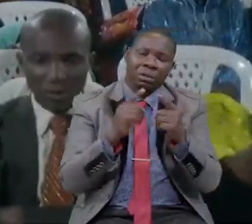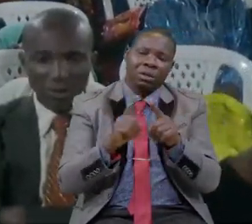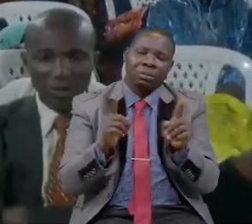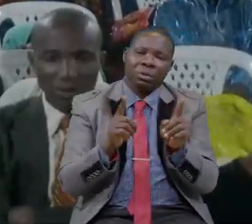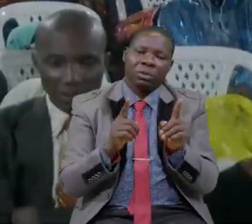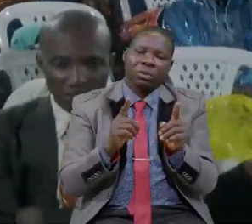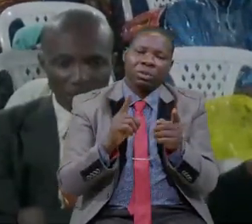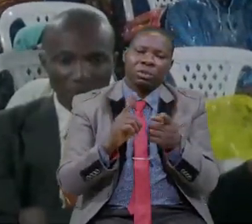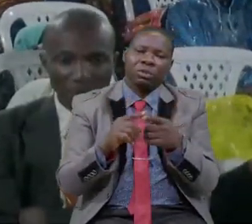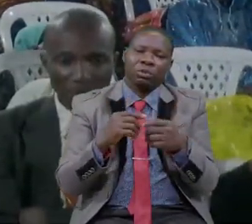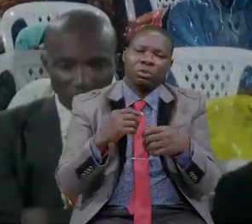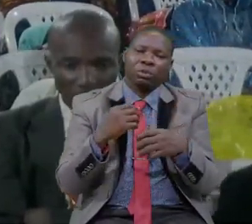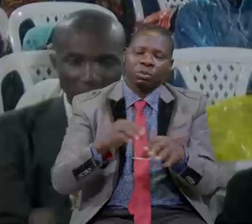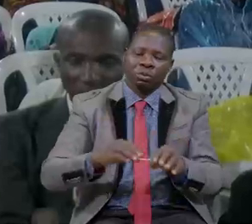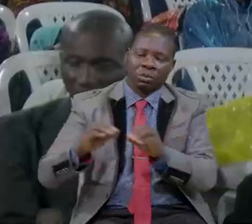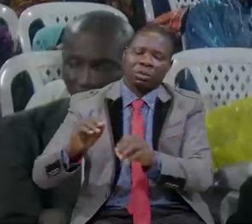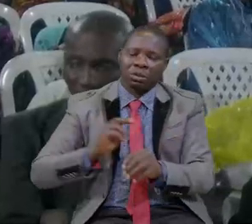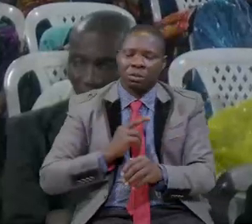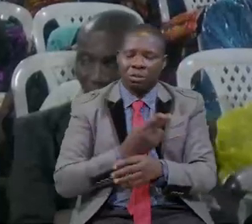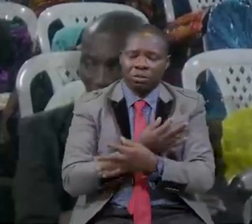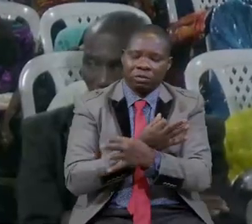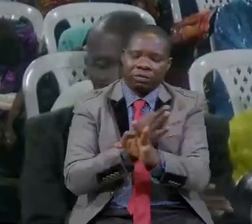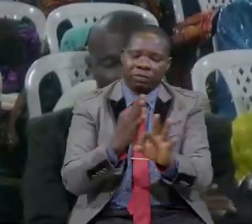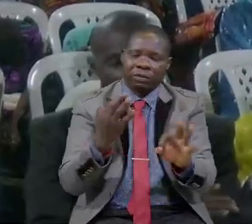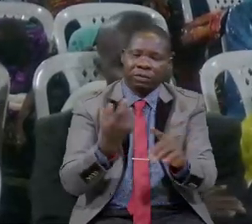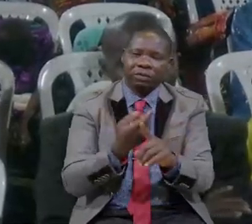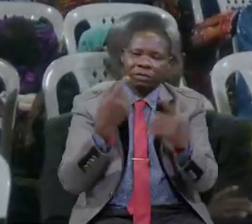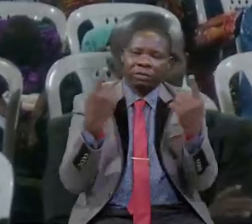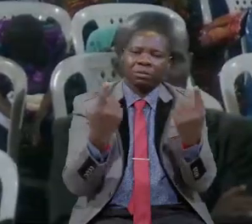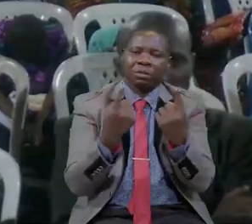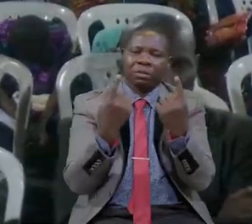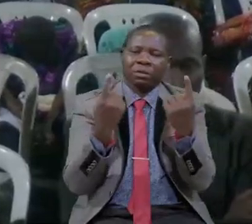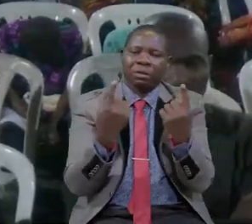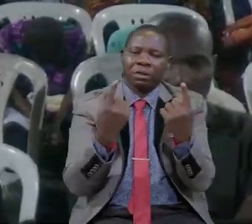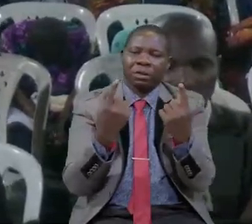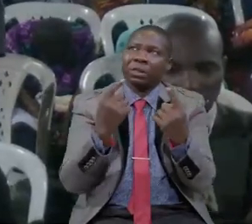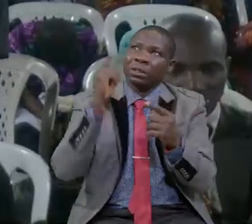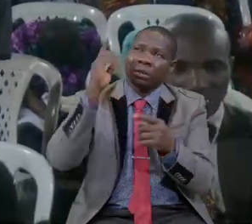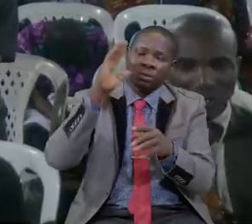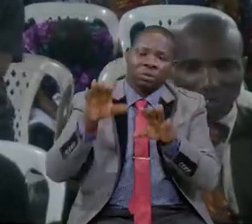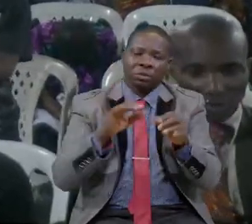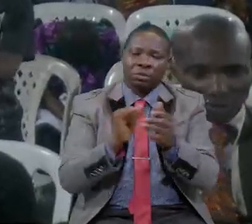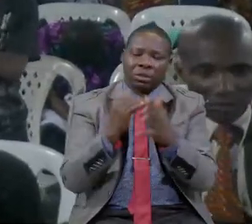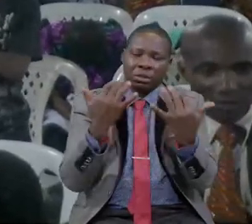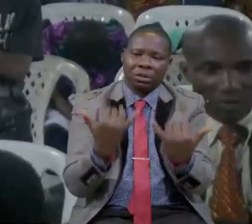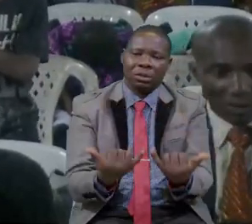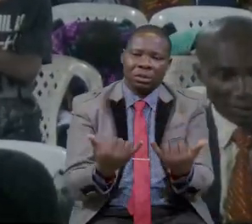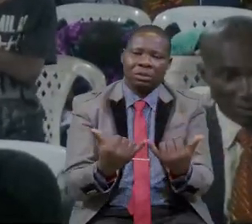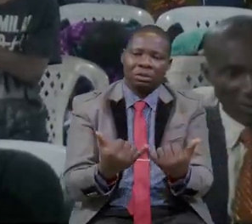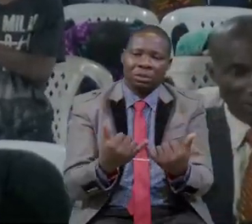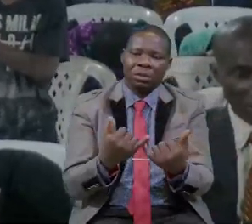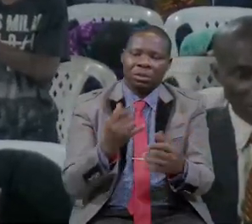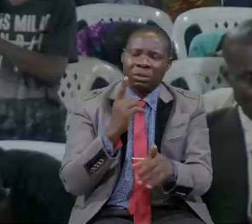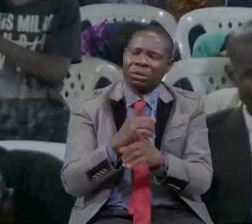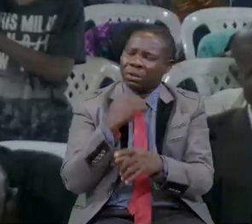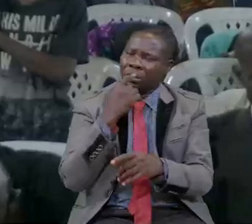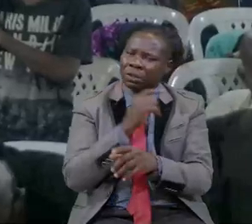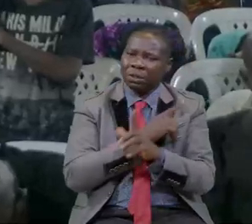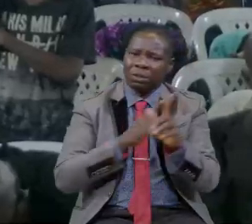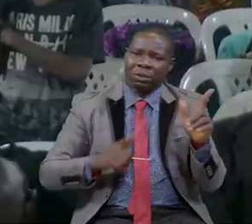set us free from sin. I'll do that now. You'll say, Lord, I've